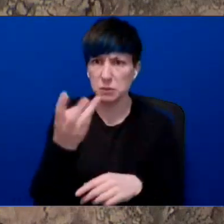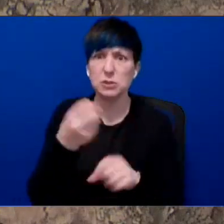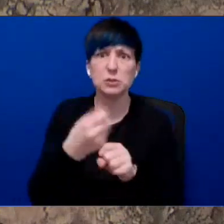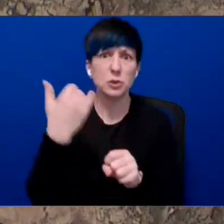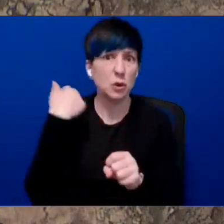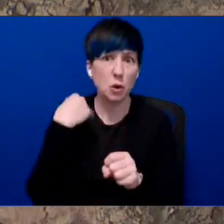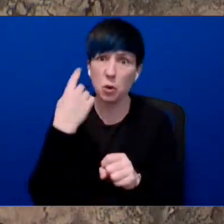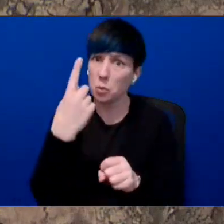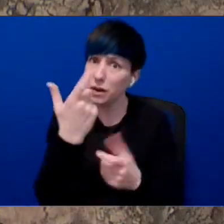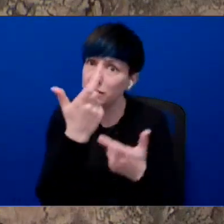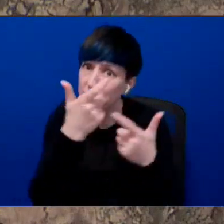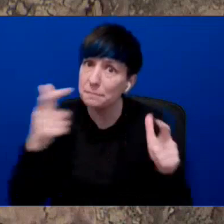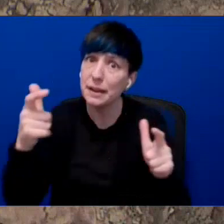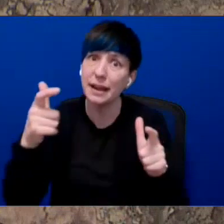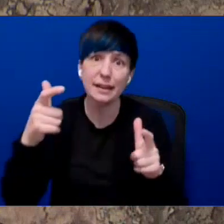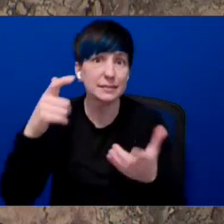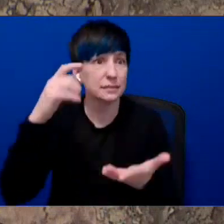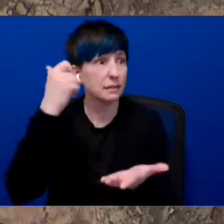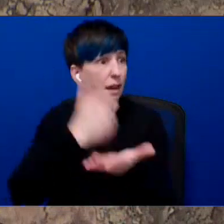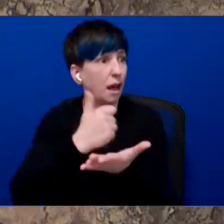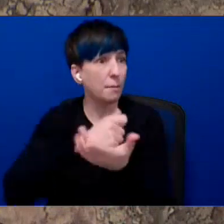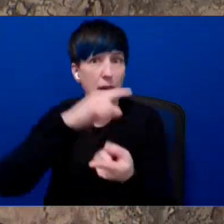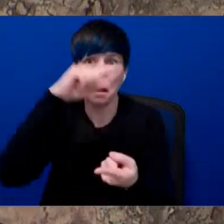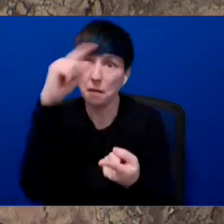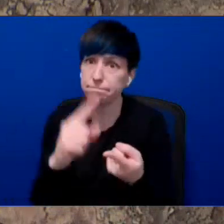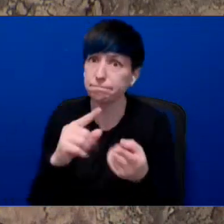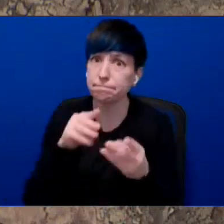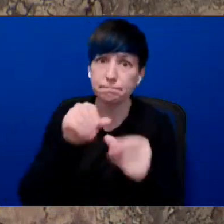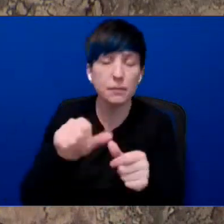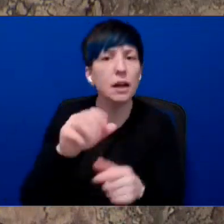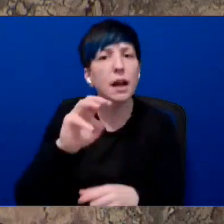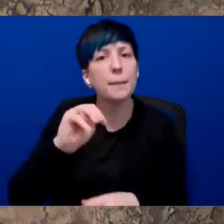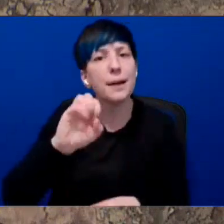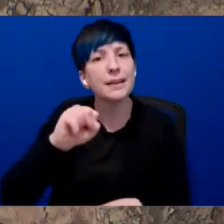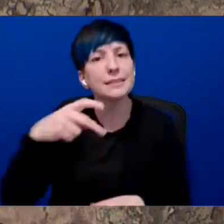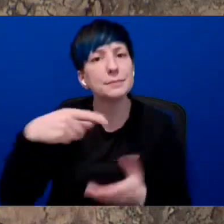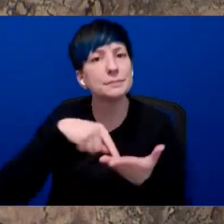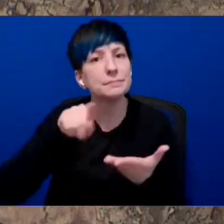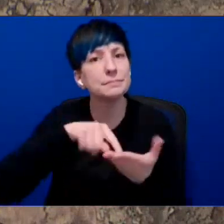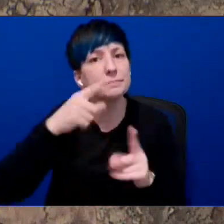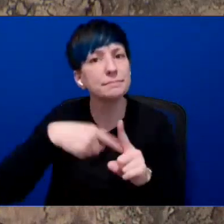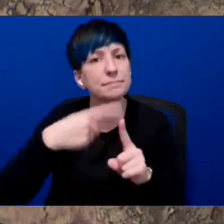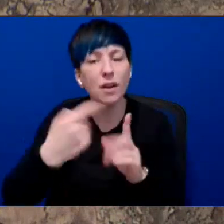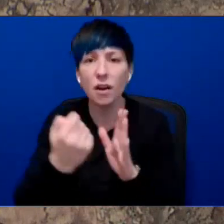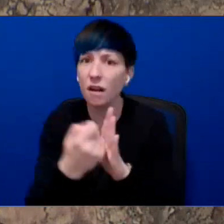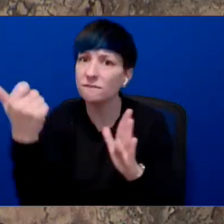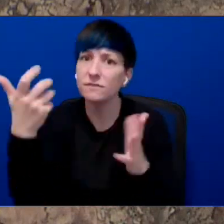in history here, eliminating MSP premiums, Mr. Speaker.